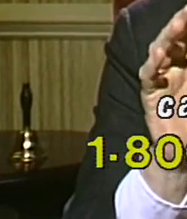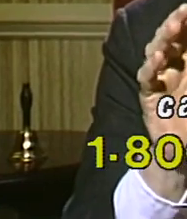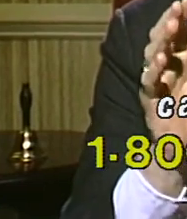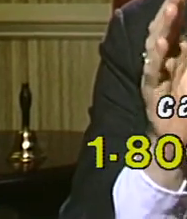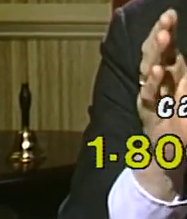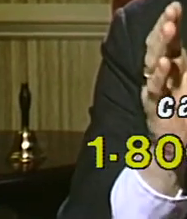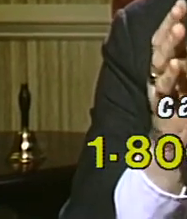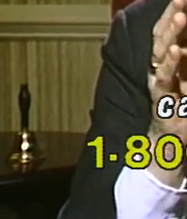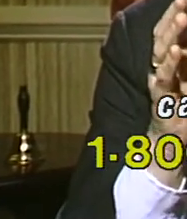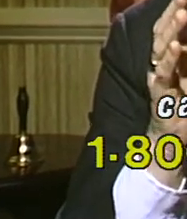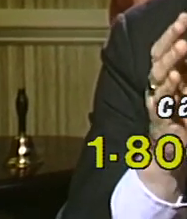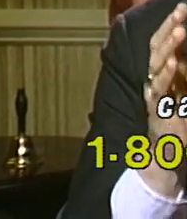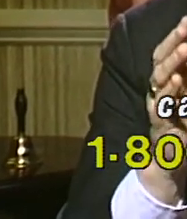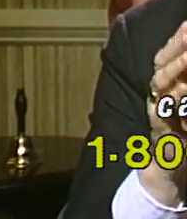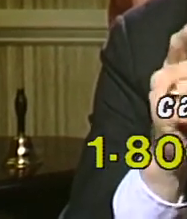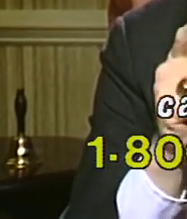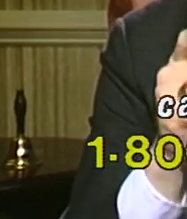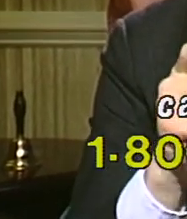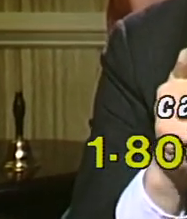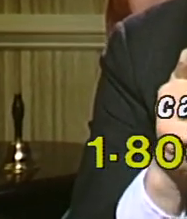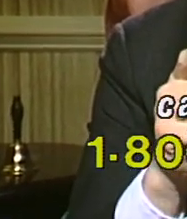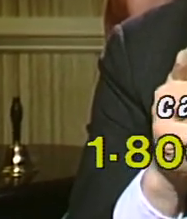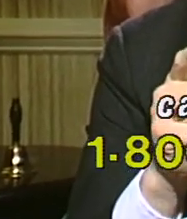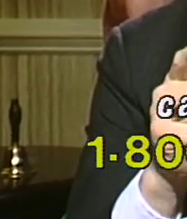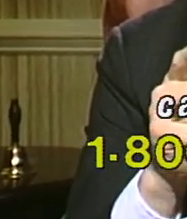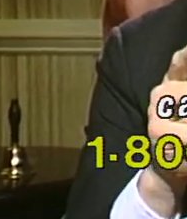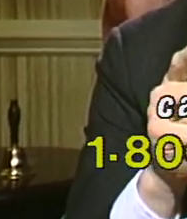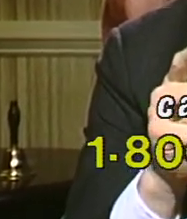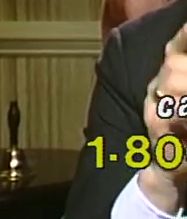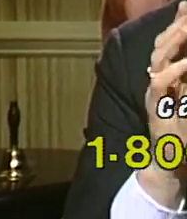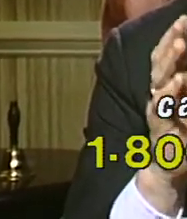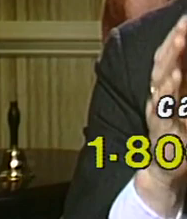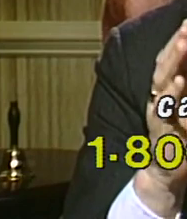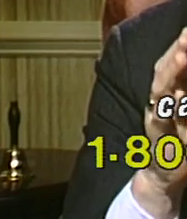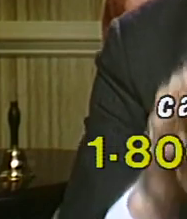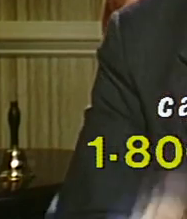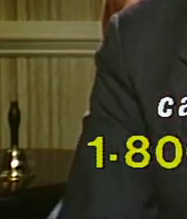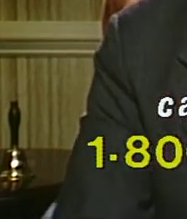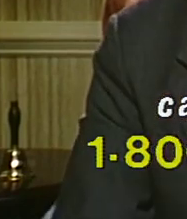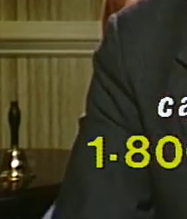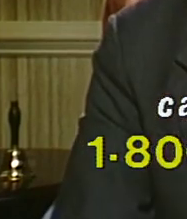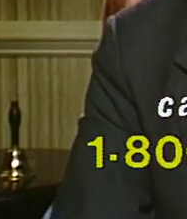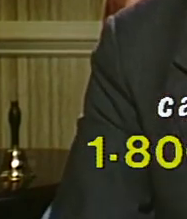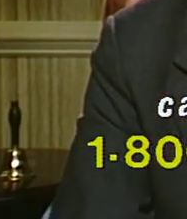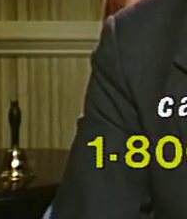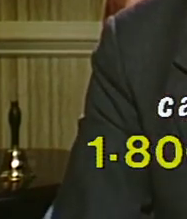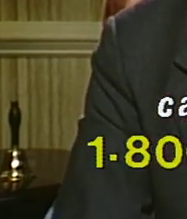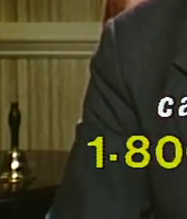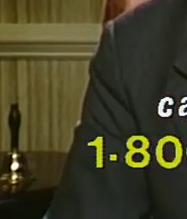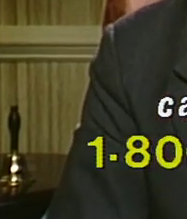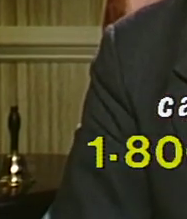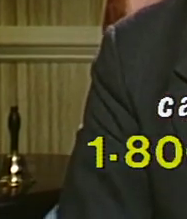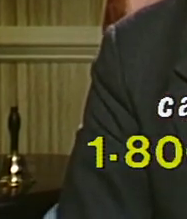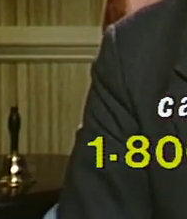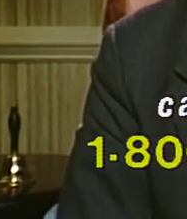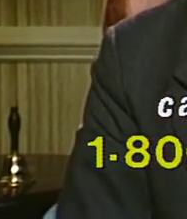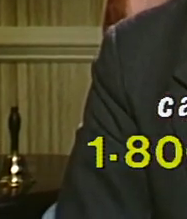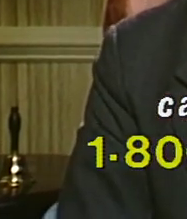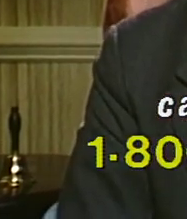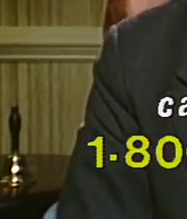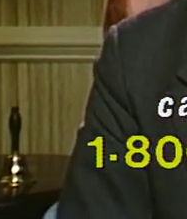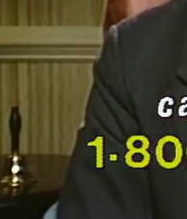and that is what keeps this program on this station. I want you to call me on the toll-free number and become a faith partner right